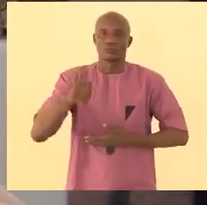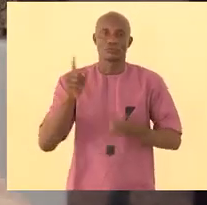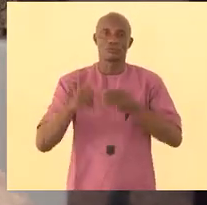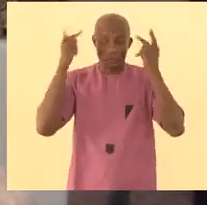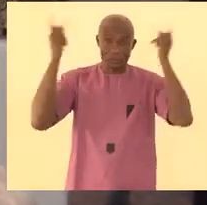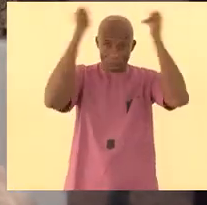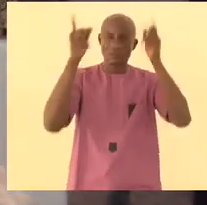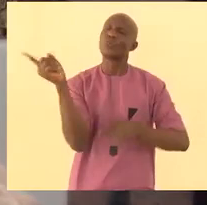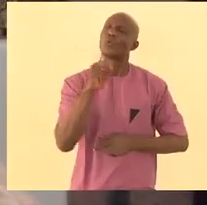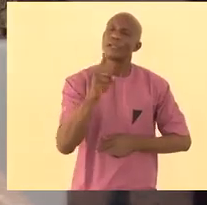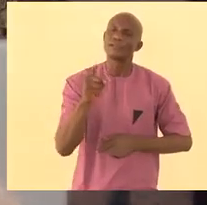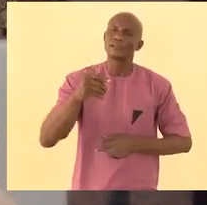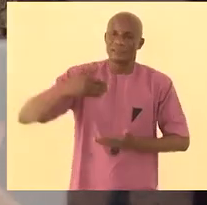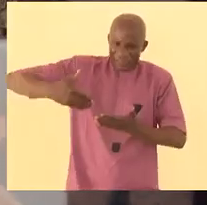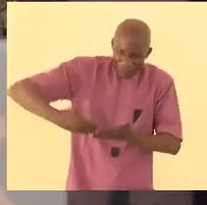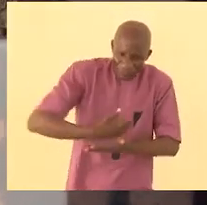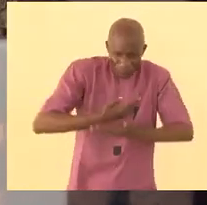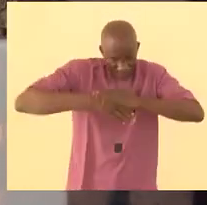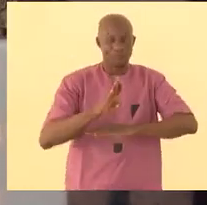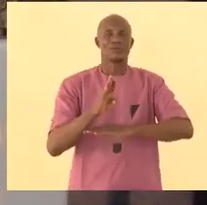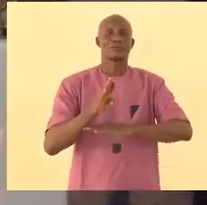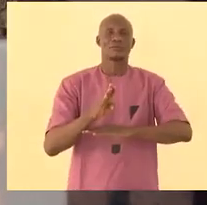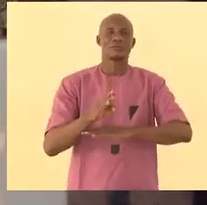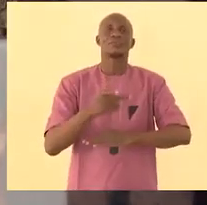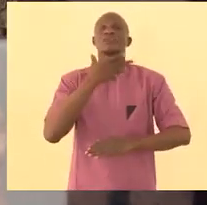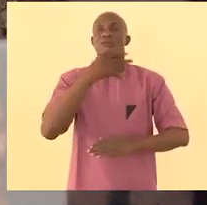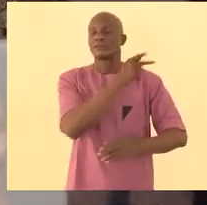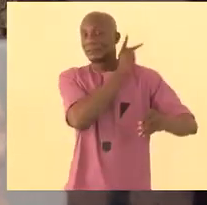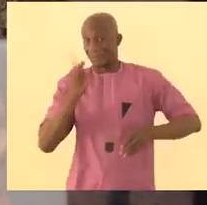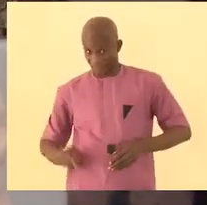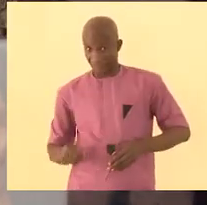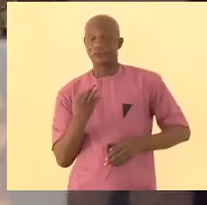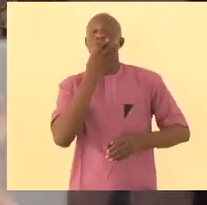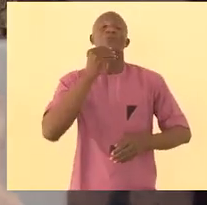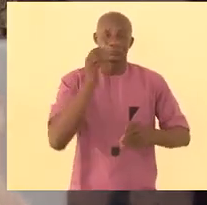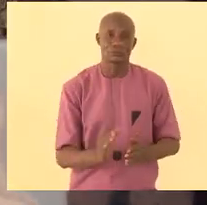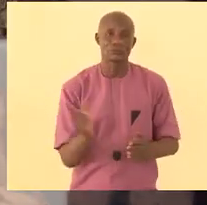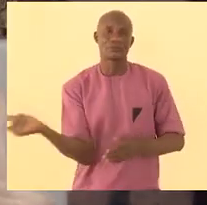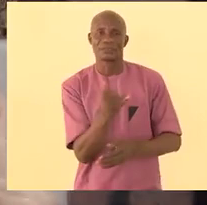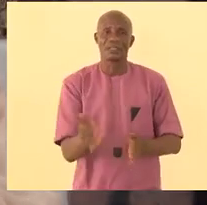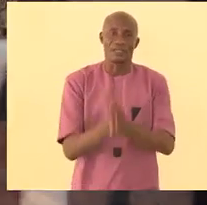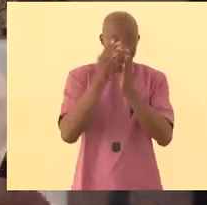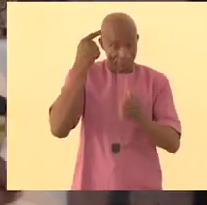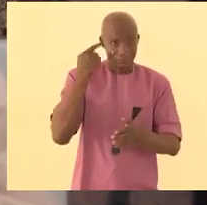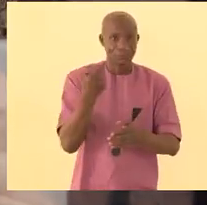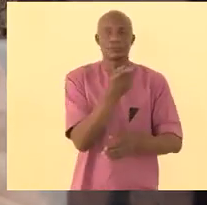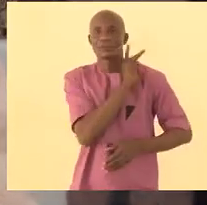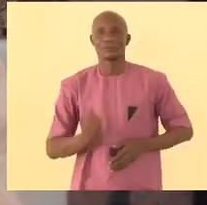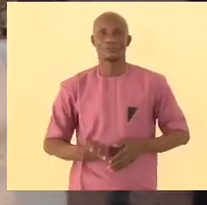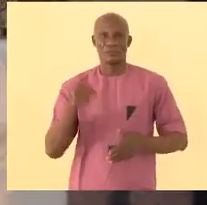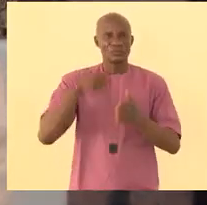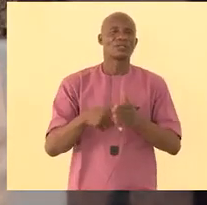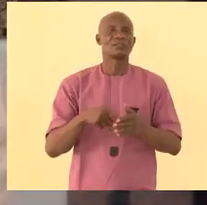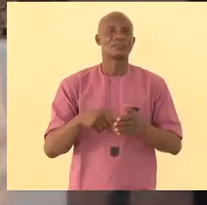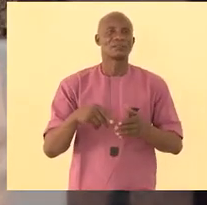"Where is the newborn king of the Jews?" They asked for the king. But